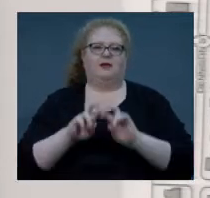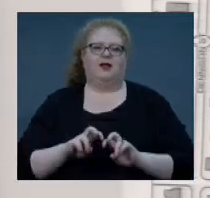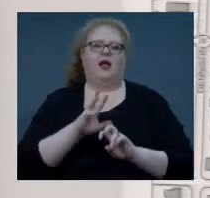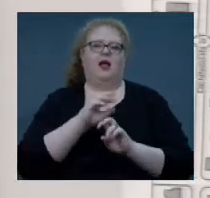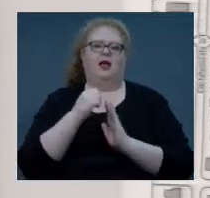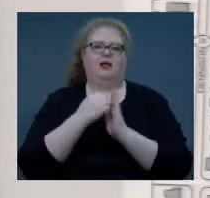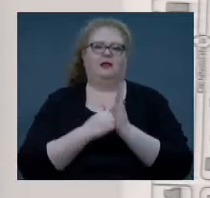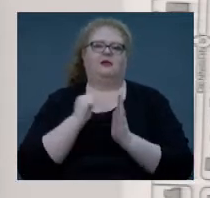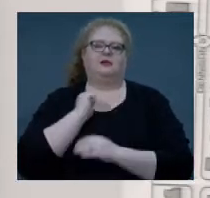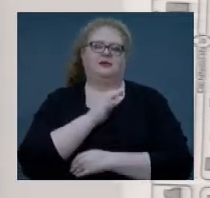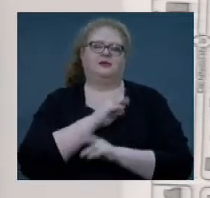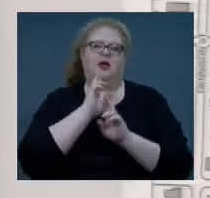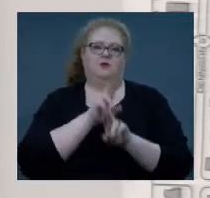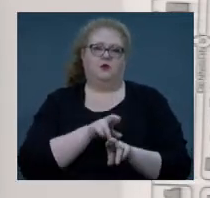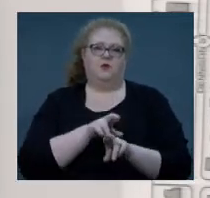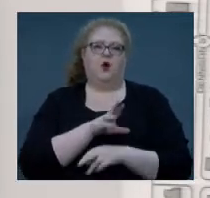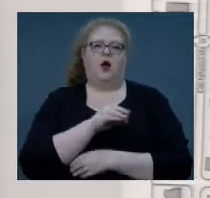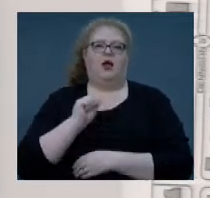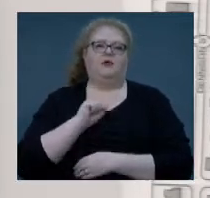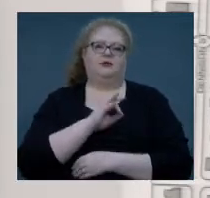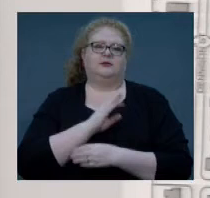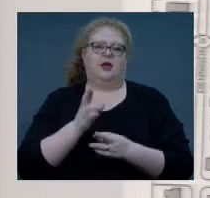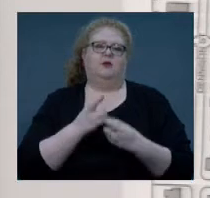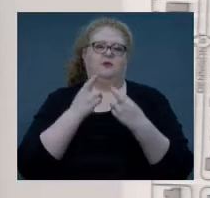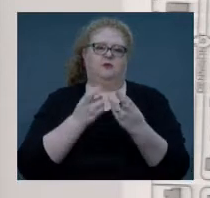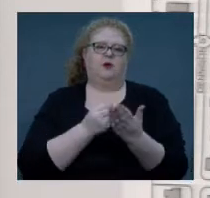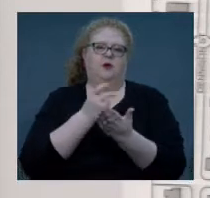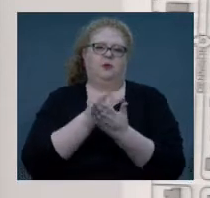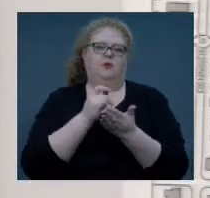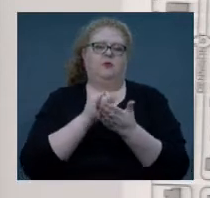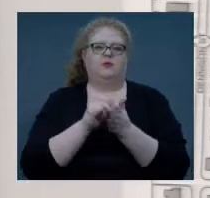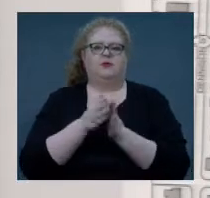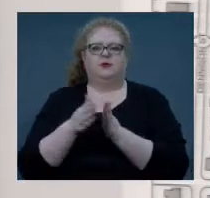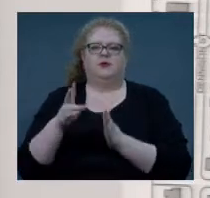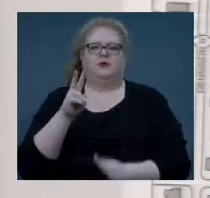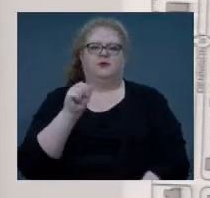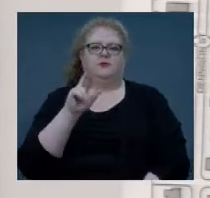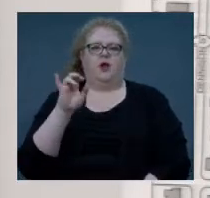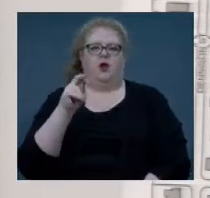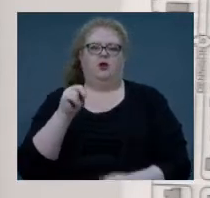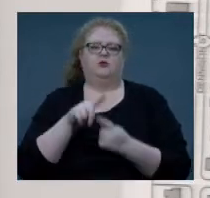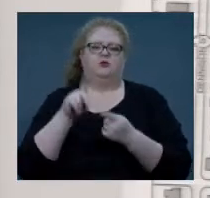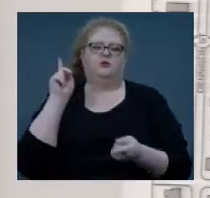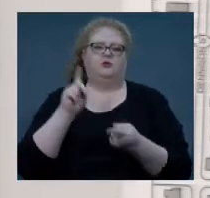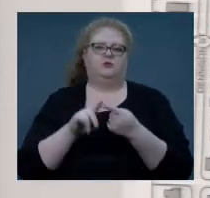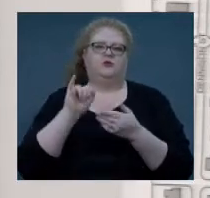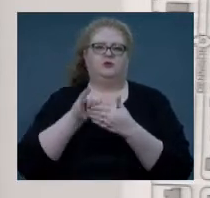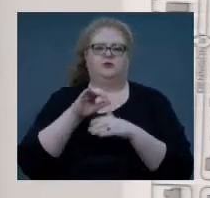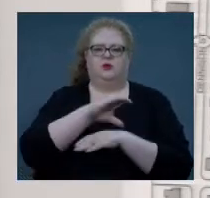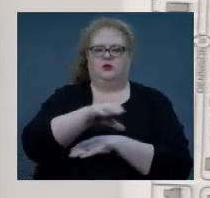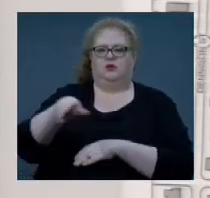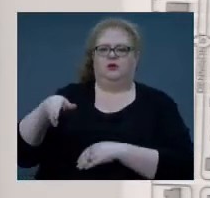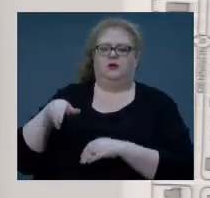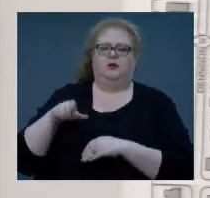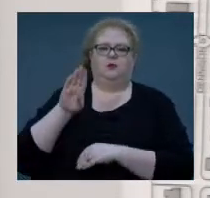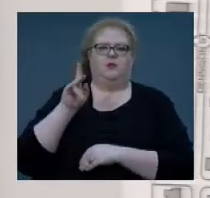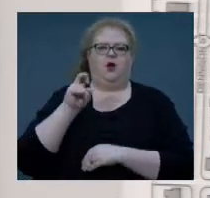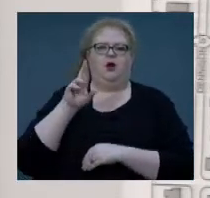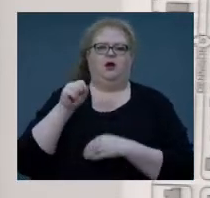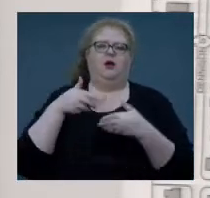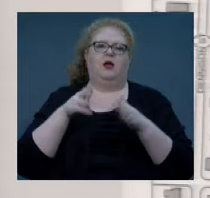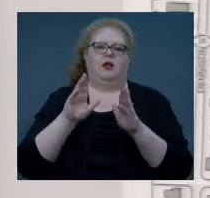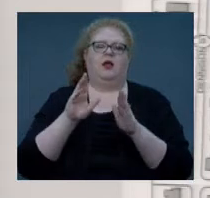in the agenda staff report. Staff recommends approval of the variance to reduce the landscape buffers and to allow parking to back into a